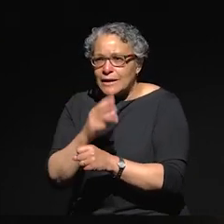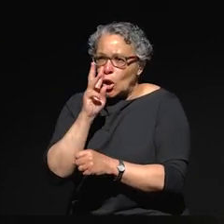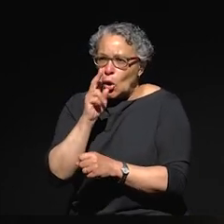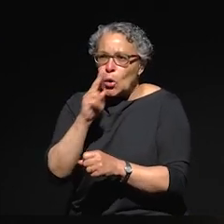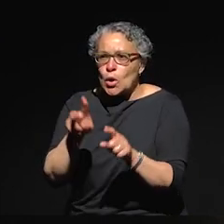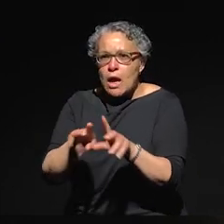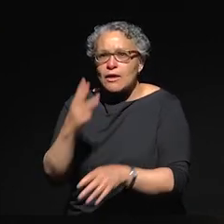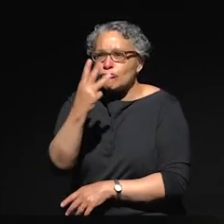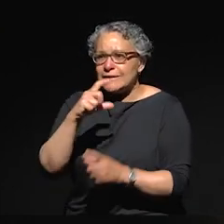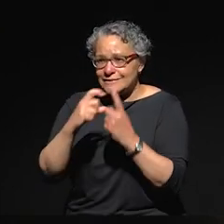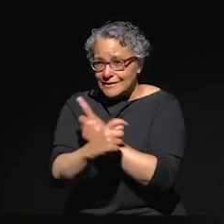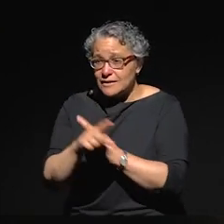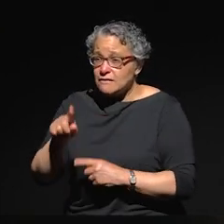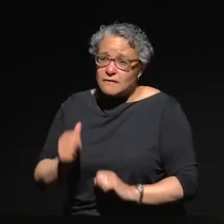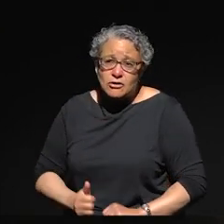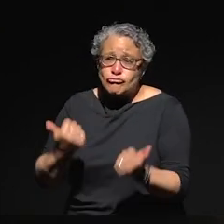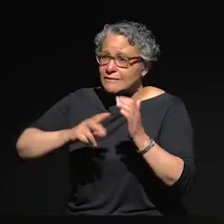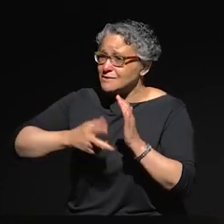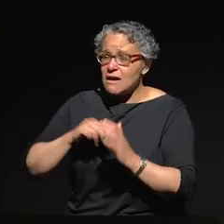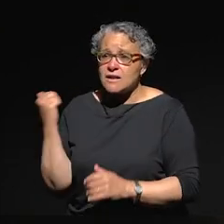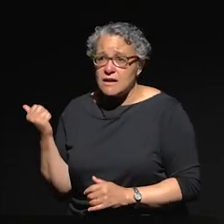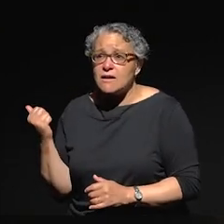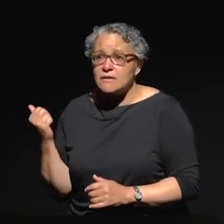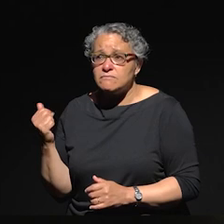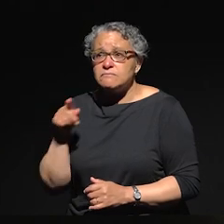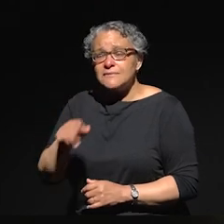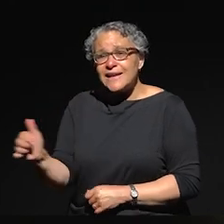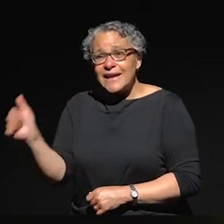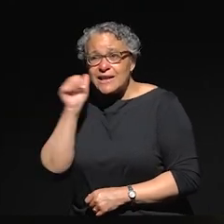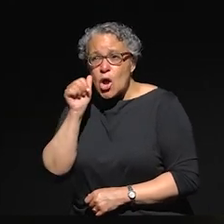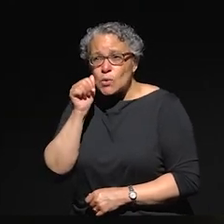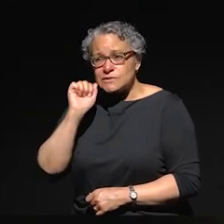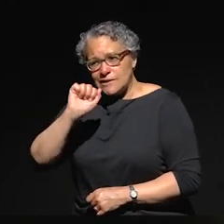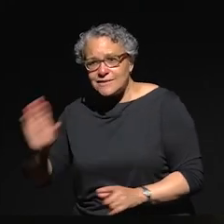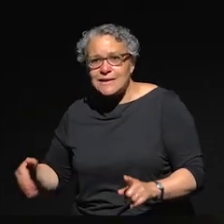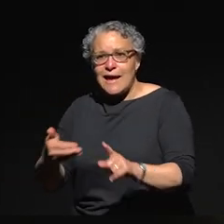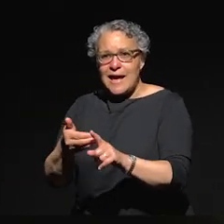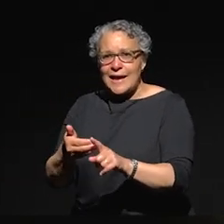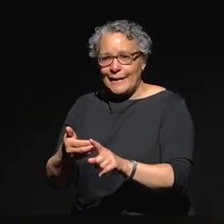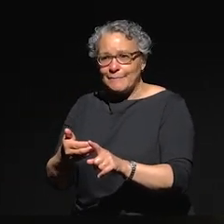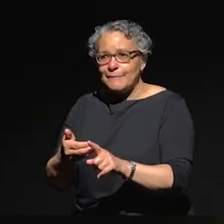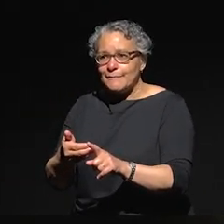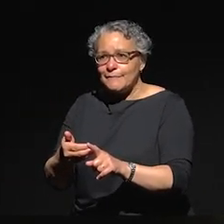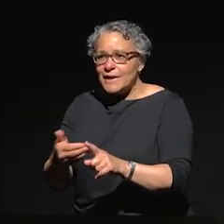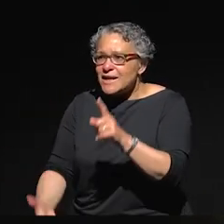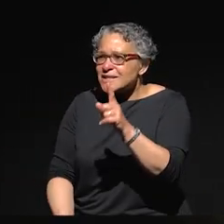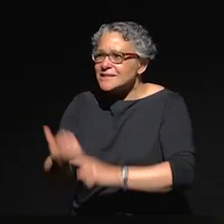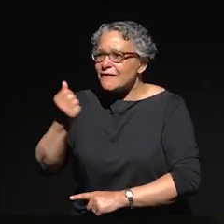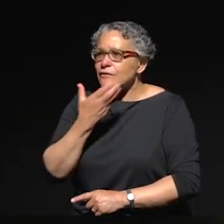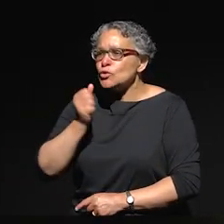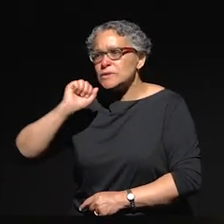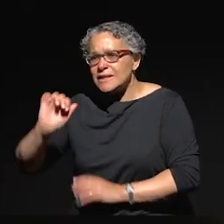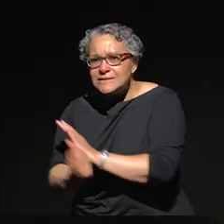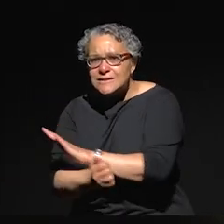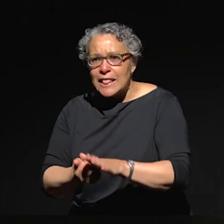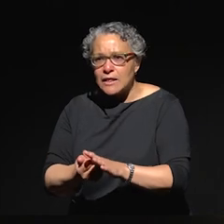he's a great designer. He's somebody who knows the purpose of what he's doing and successfully applies his skills to make it